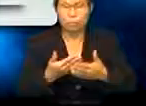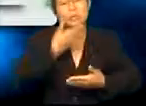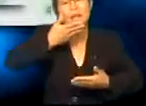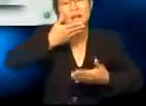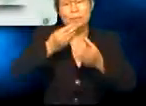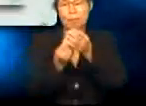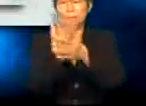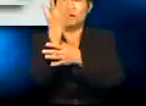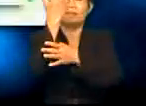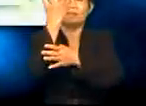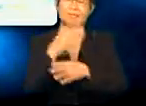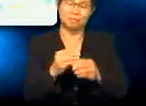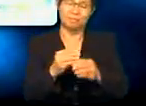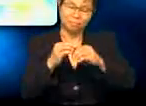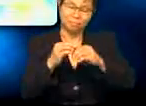plants.